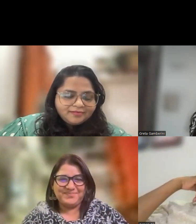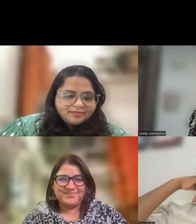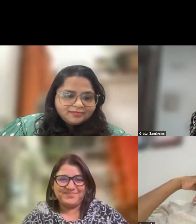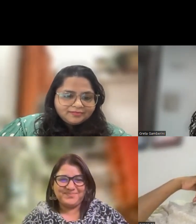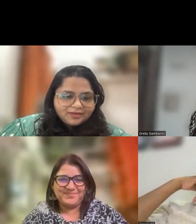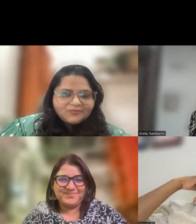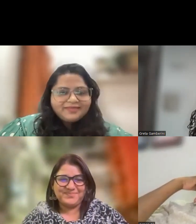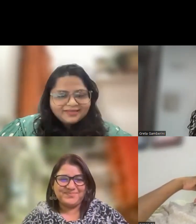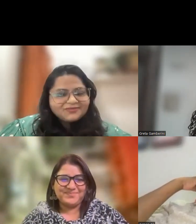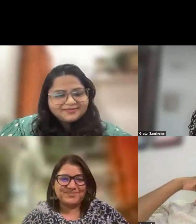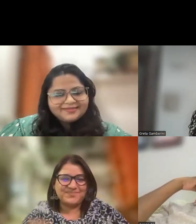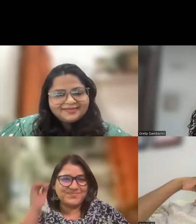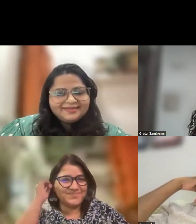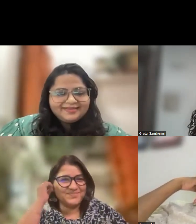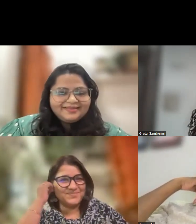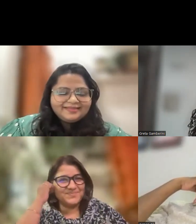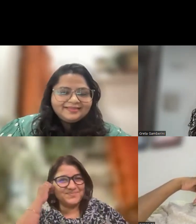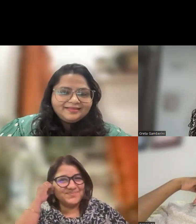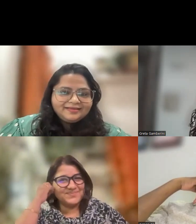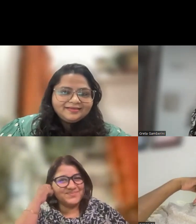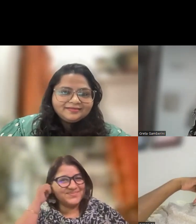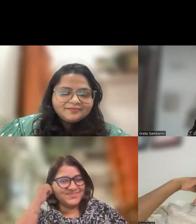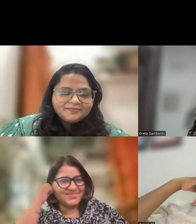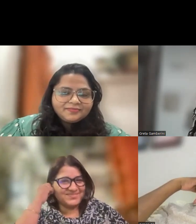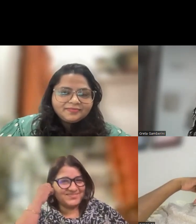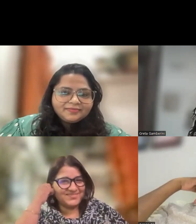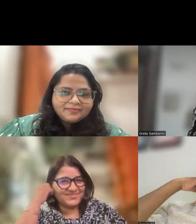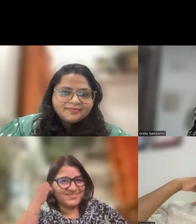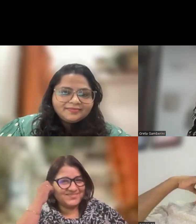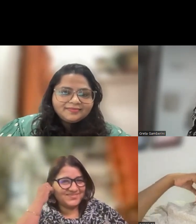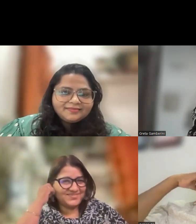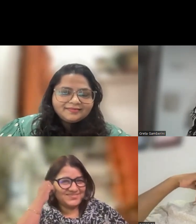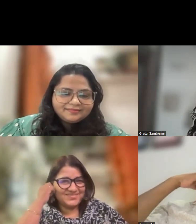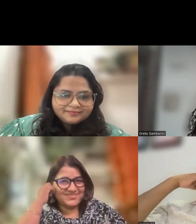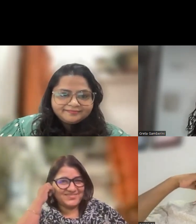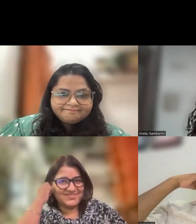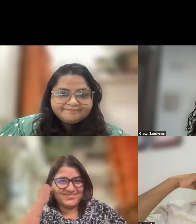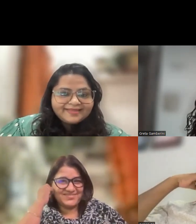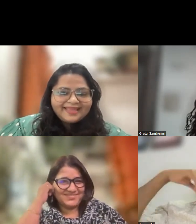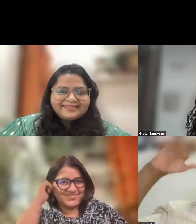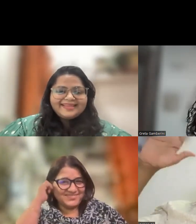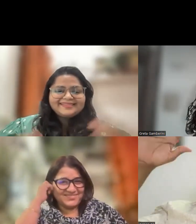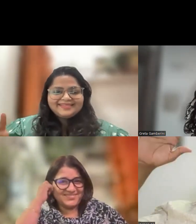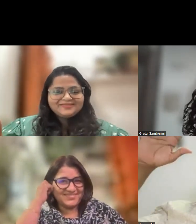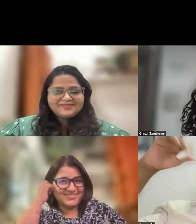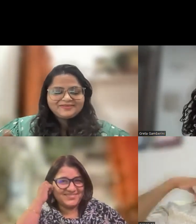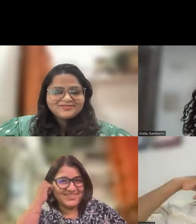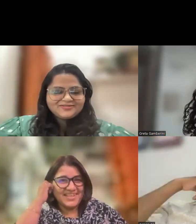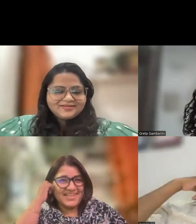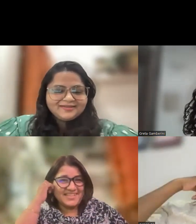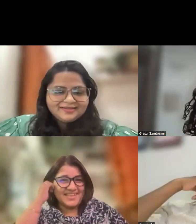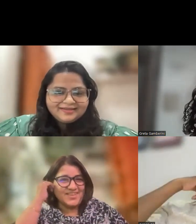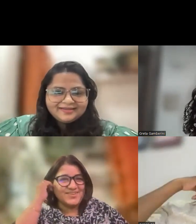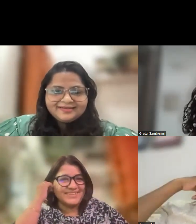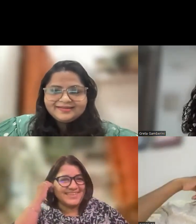conducted. Thank you so much. Indeed, Gayatri, thank you so much for leading on this. Well done. Yeah, how are you, Thanks, Greta? guys. It was a